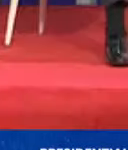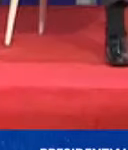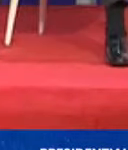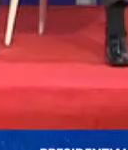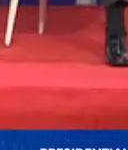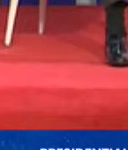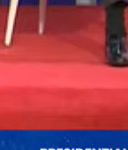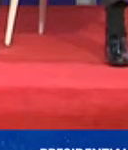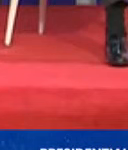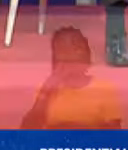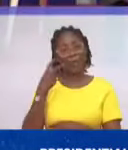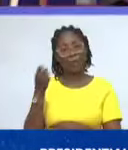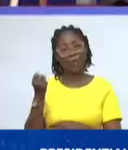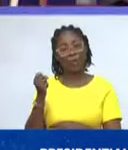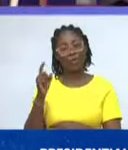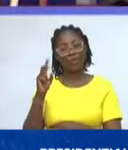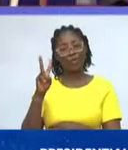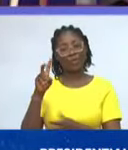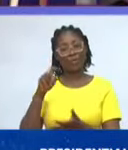2015 was